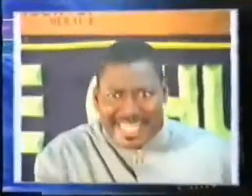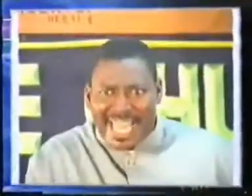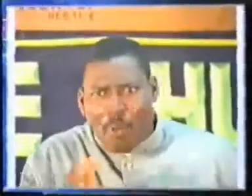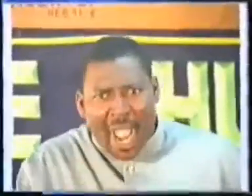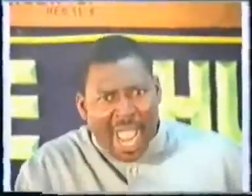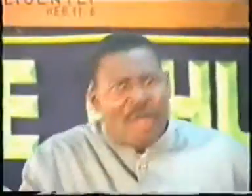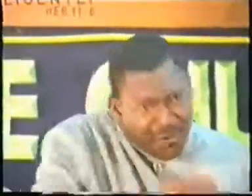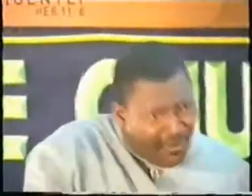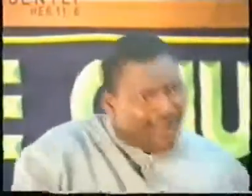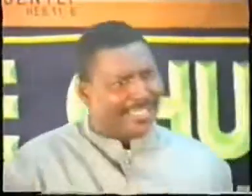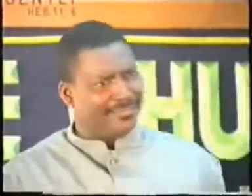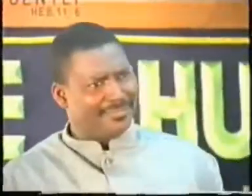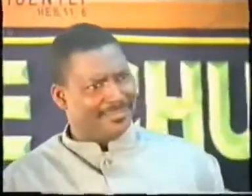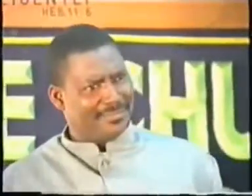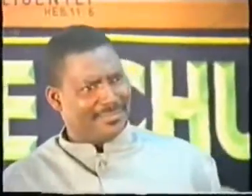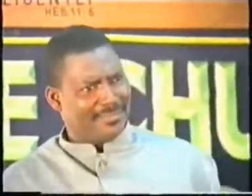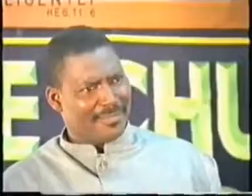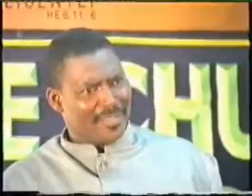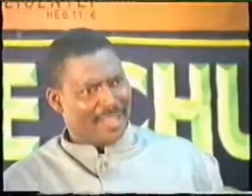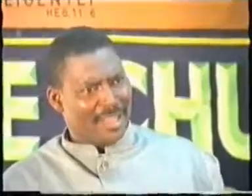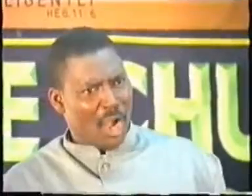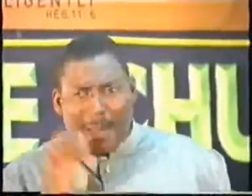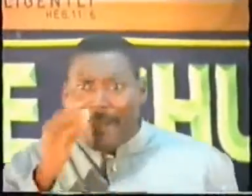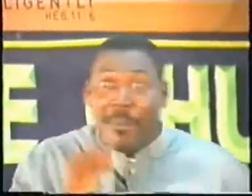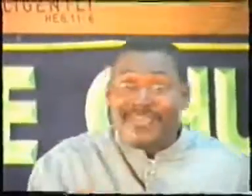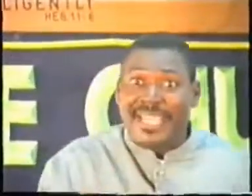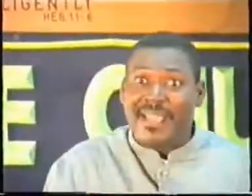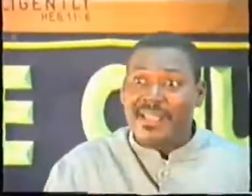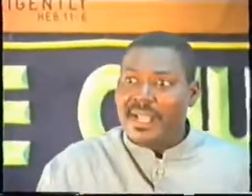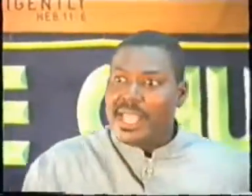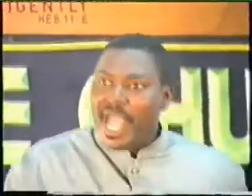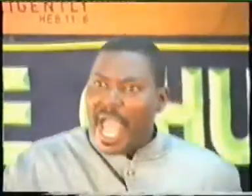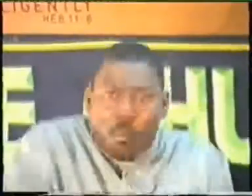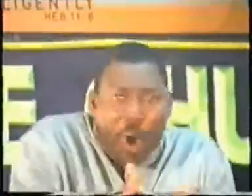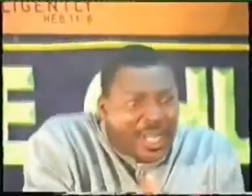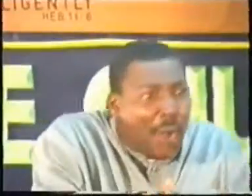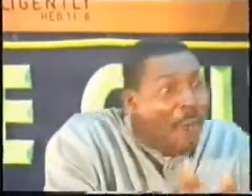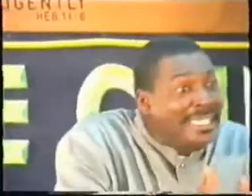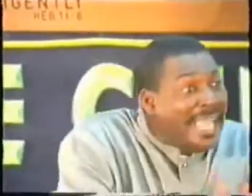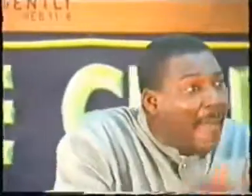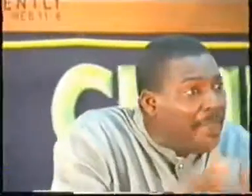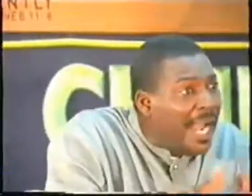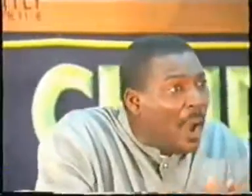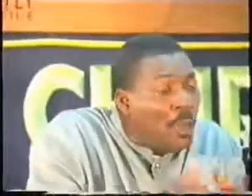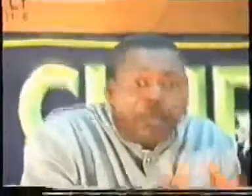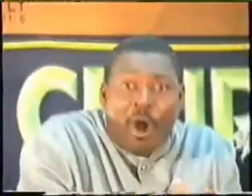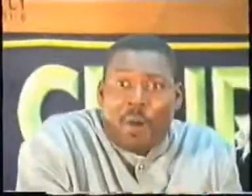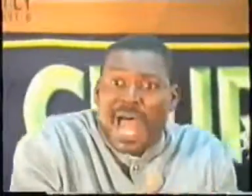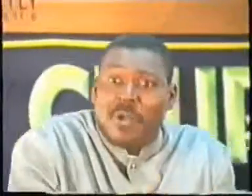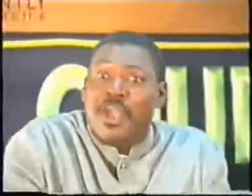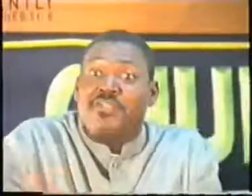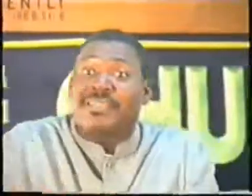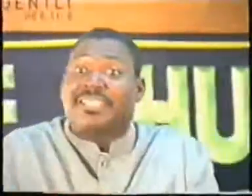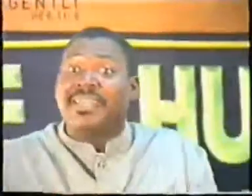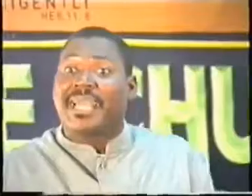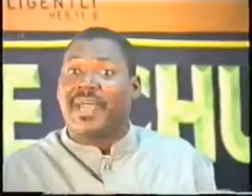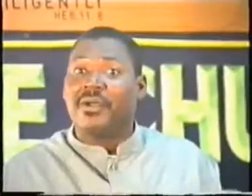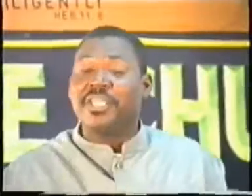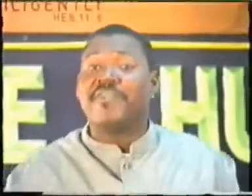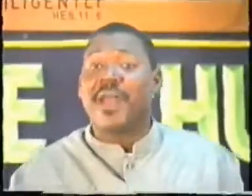Preventing something away from falling. Obema Paul said, "Em one no one dey ebra or no Paul, bra no where